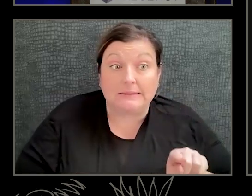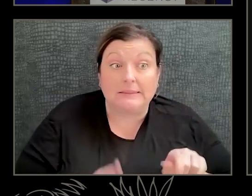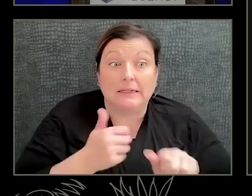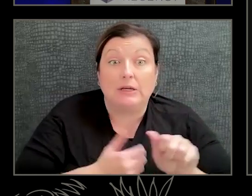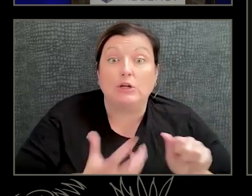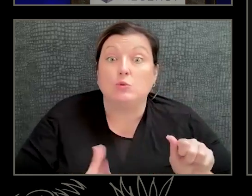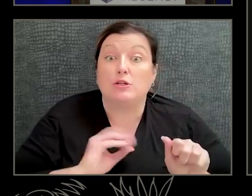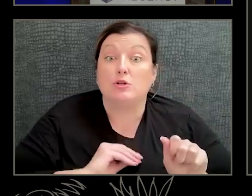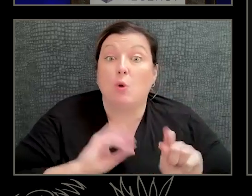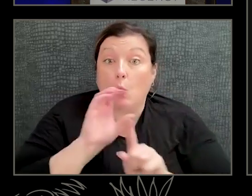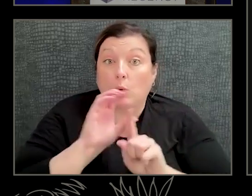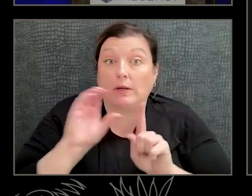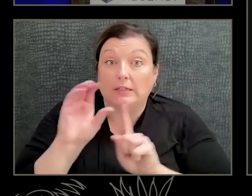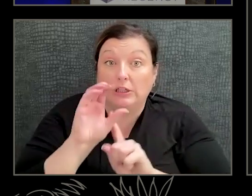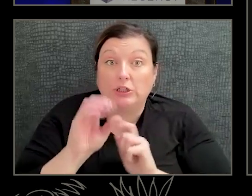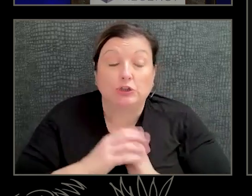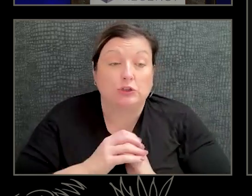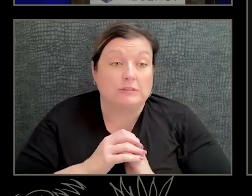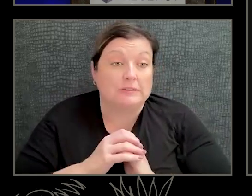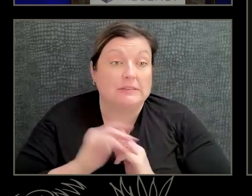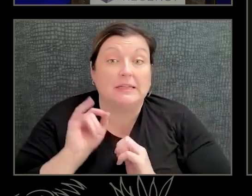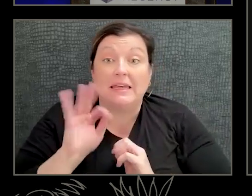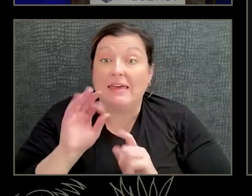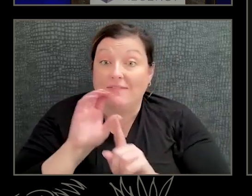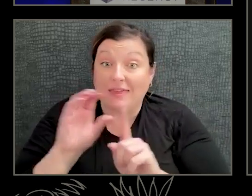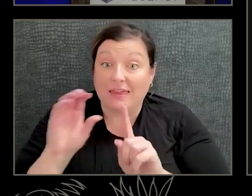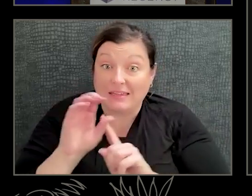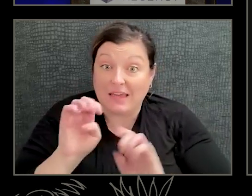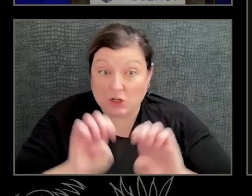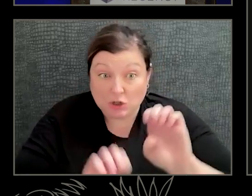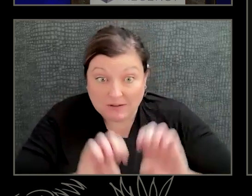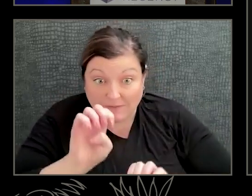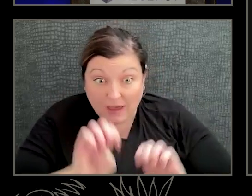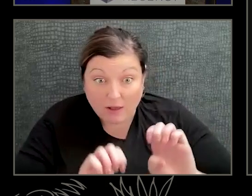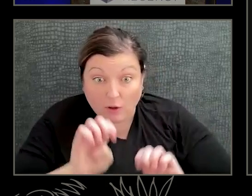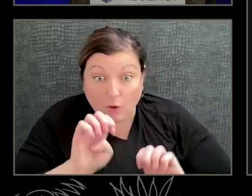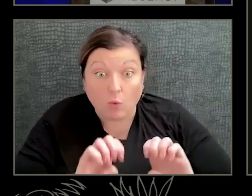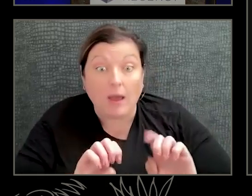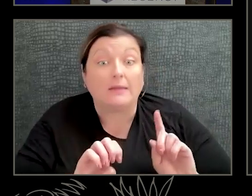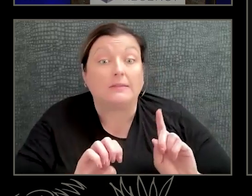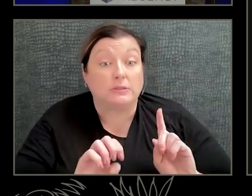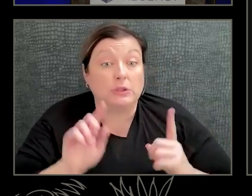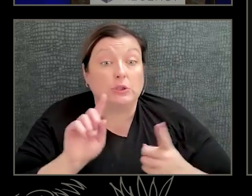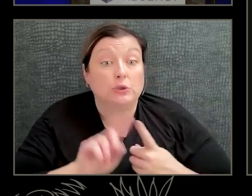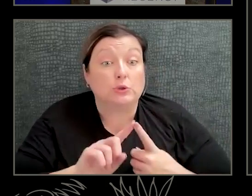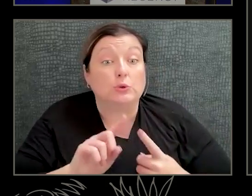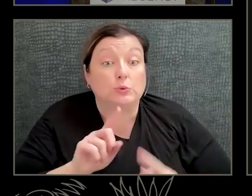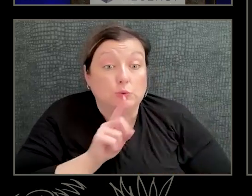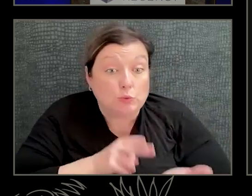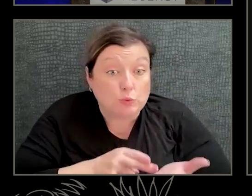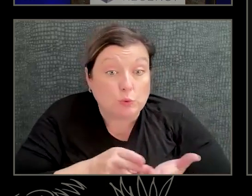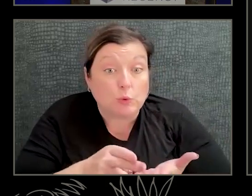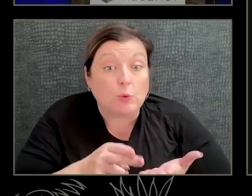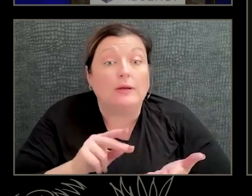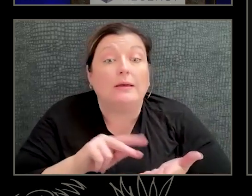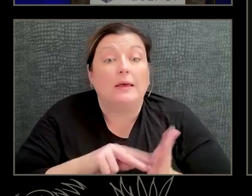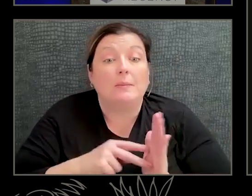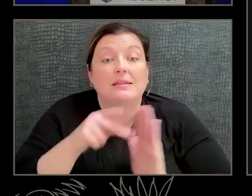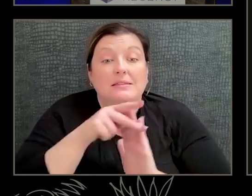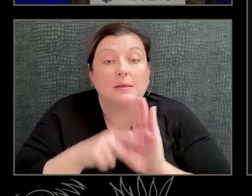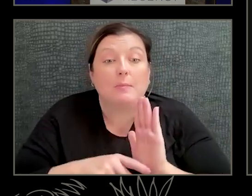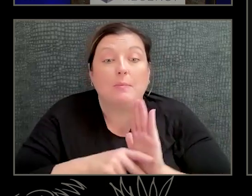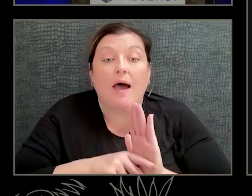own condition. If the condition evaluates to true, it means that the policy is in effect.